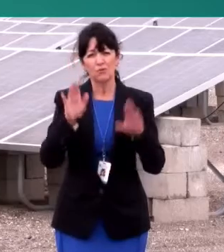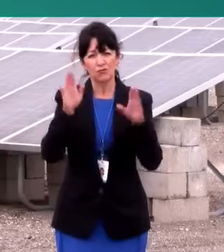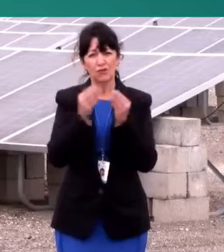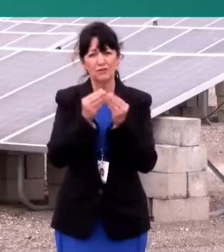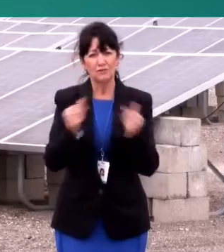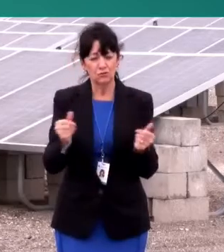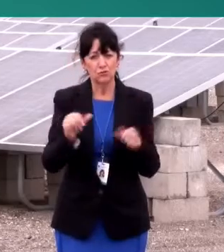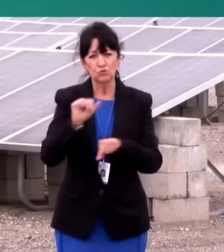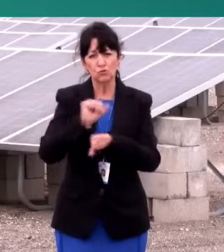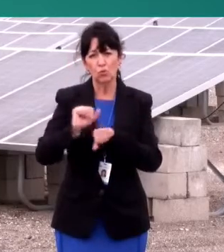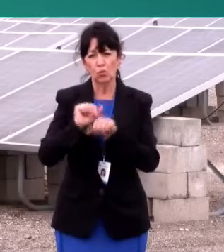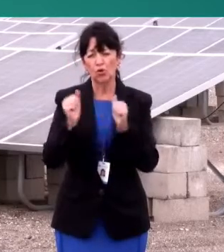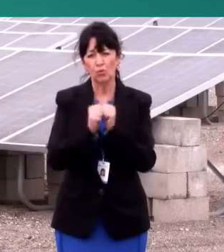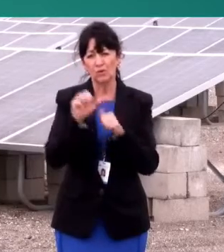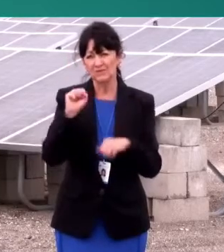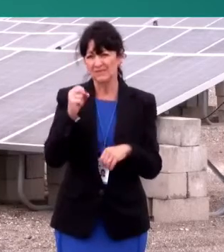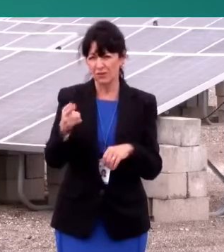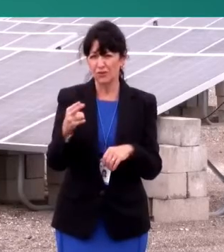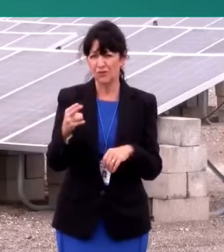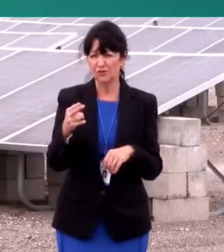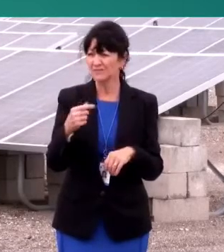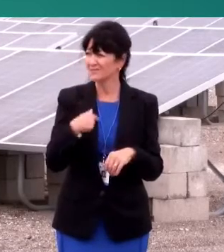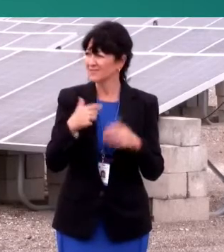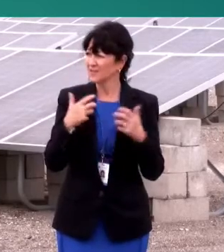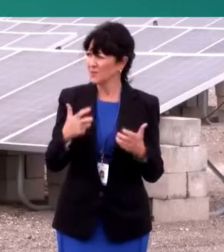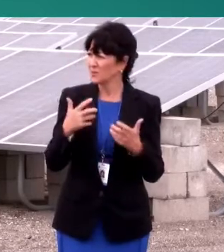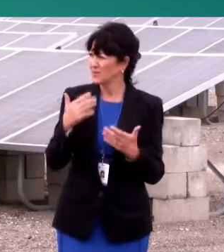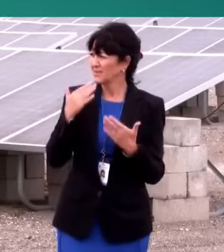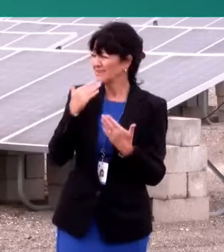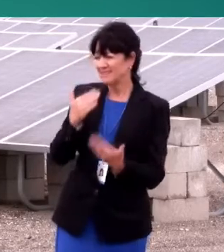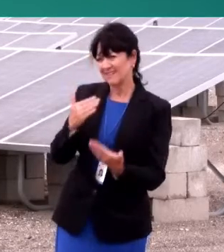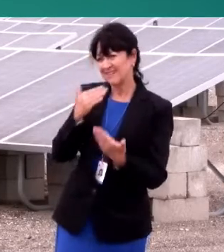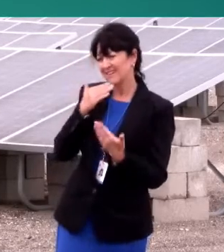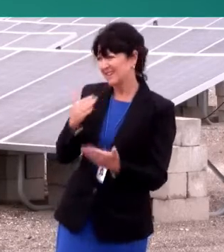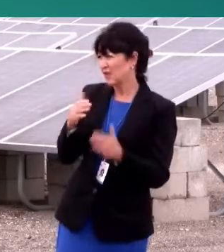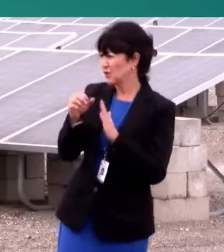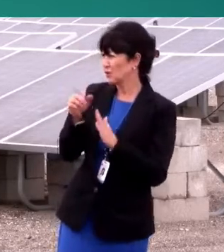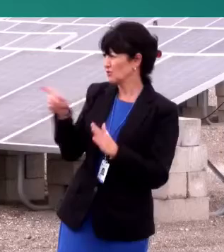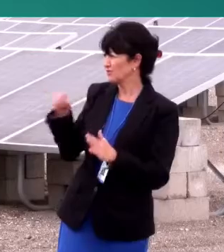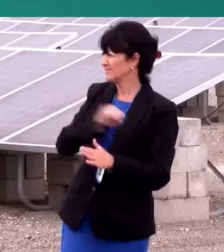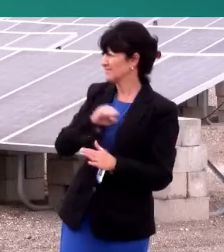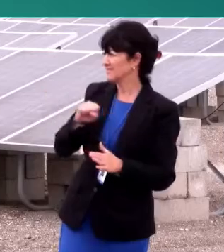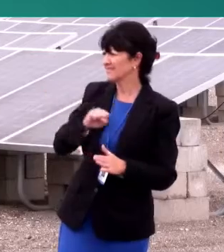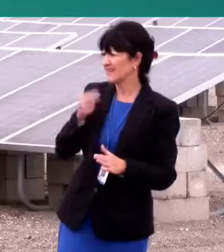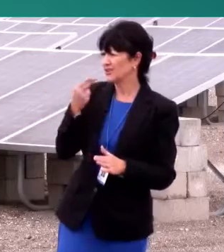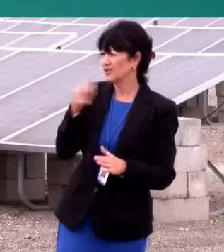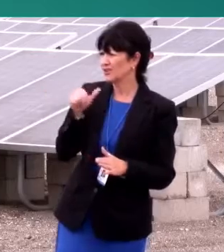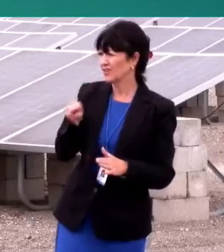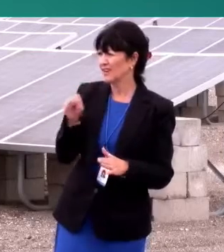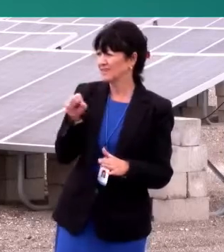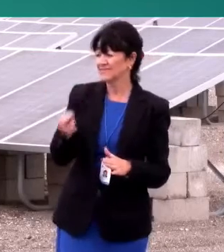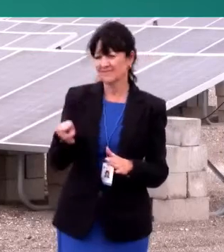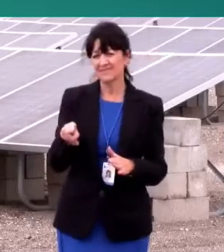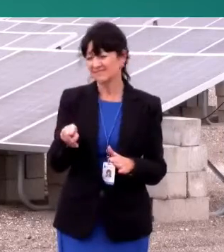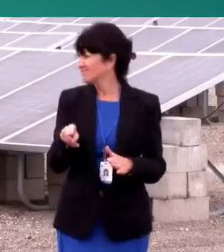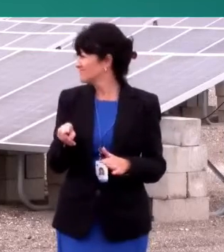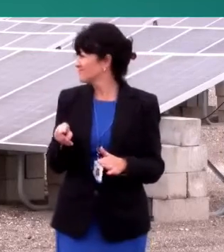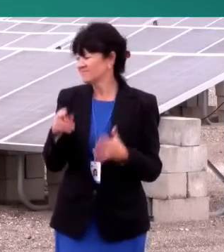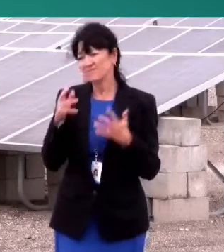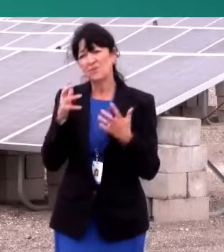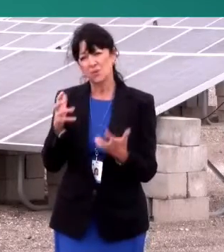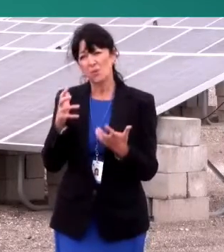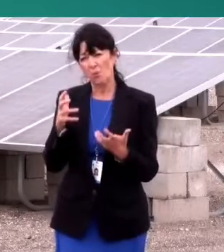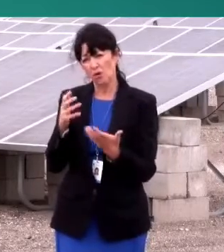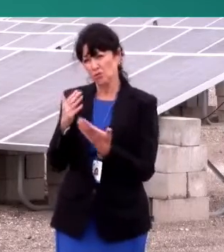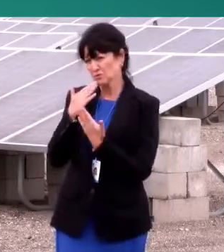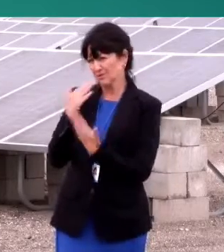stakeholders. And I truly, truly want to thank you, Senator Hansen. And I think we can all look forward to a great